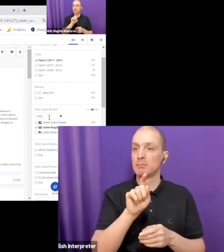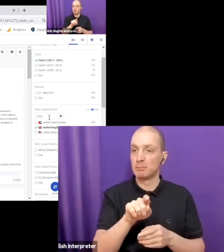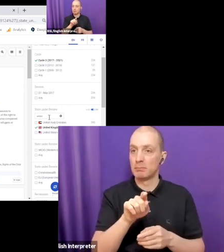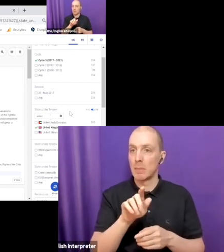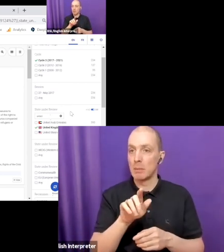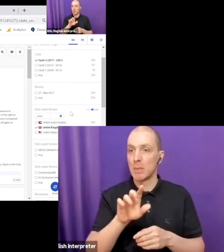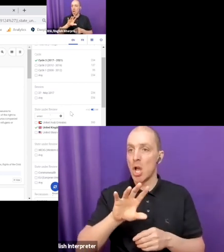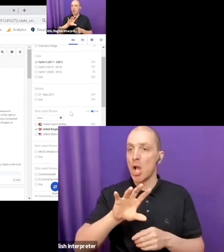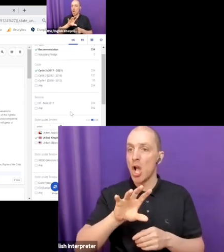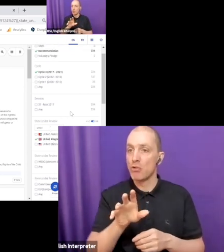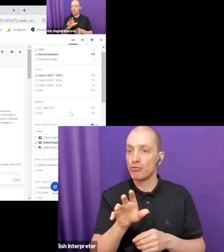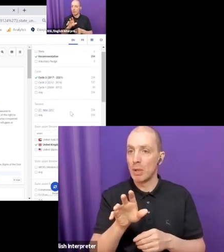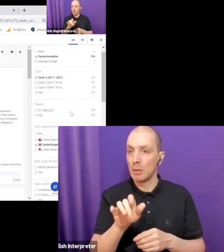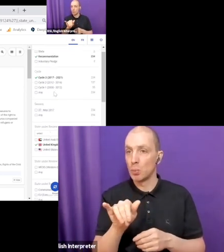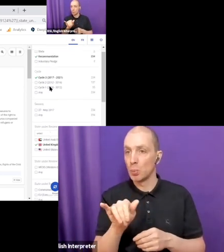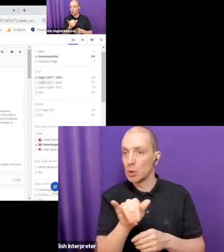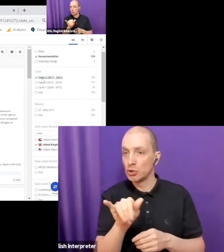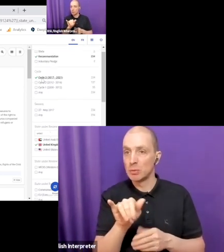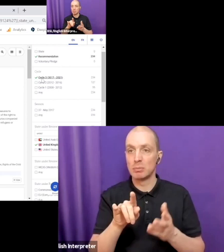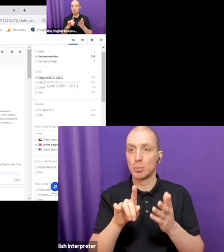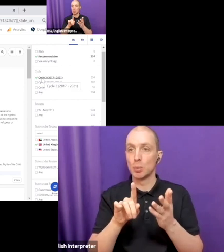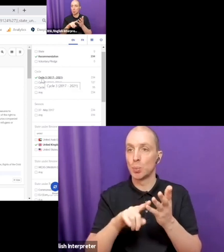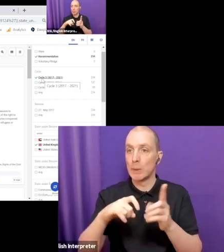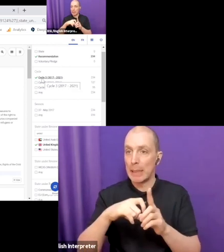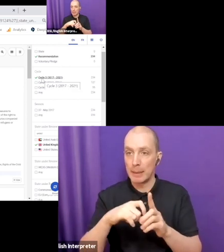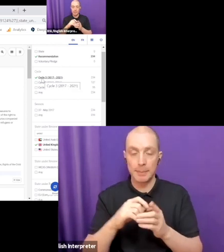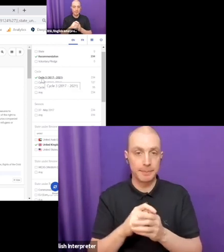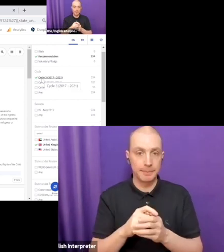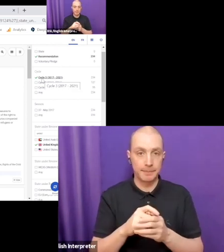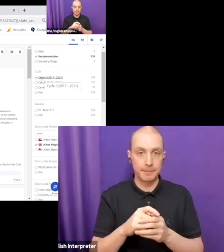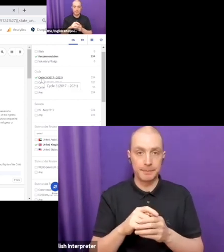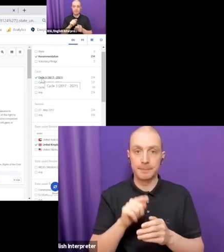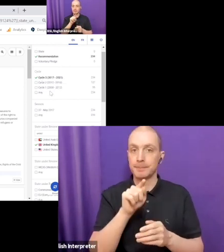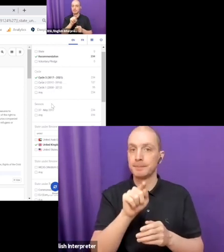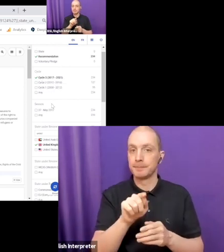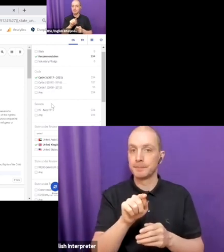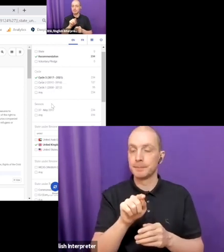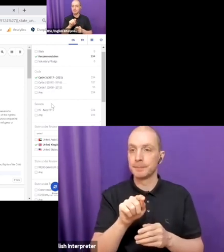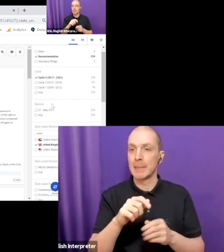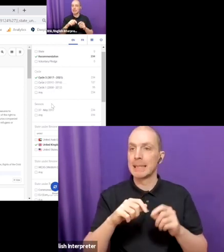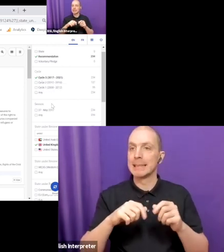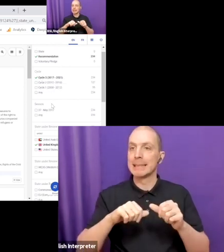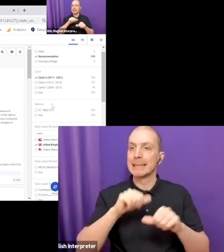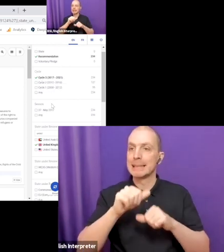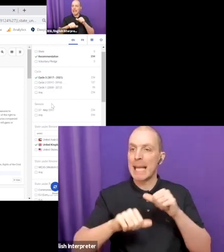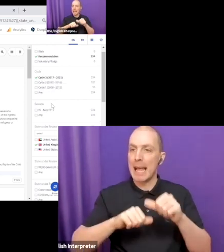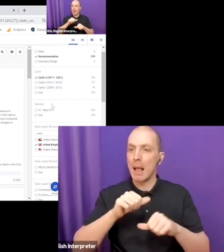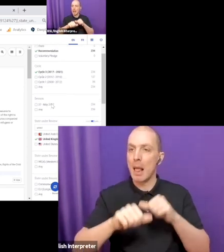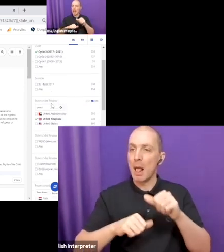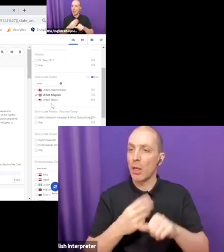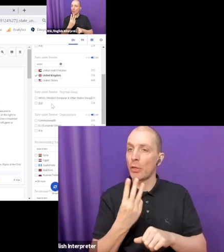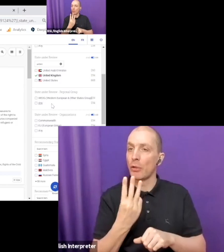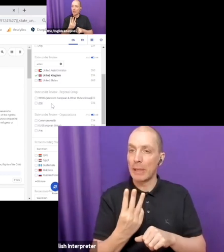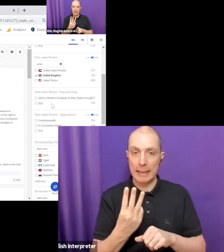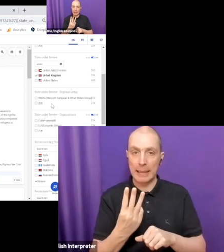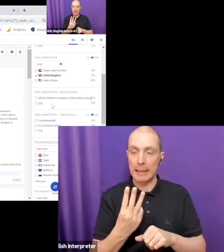it in the box. You can select the third cycle, which is the latest cycle, the latest